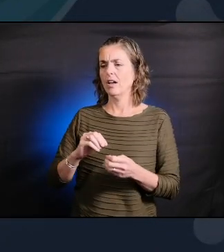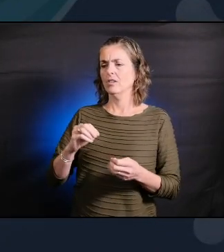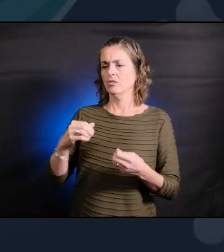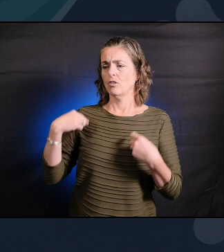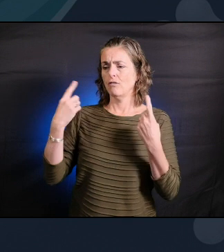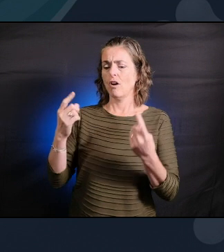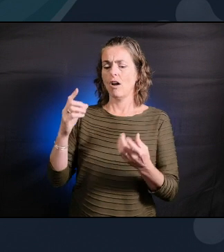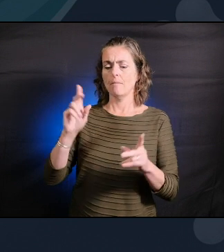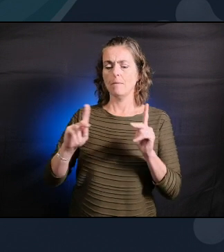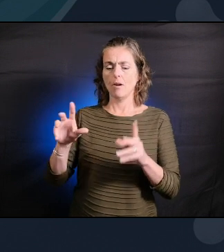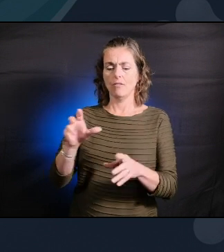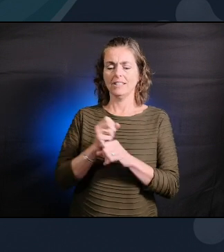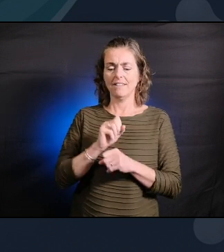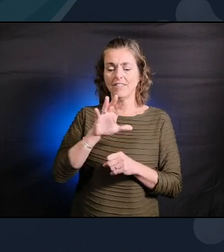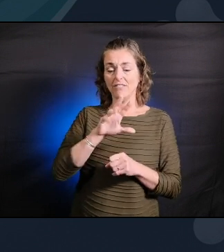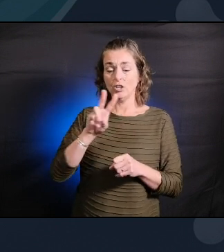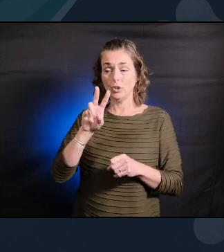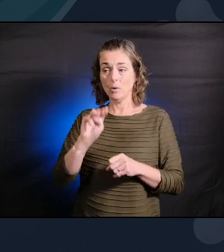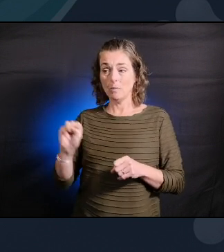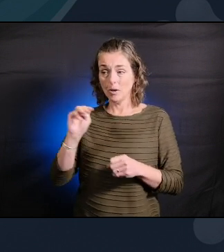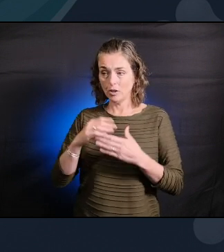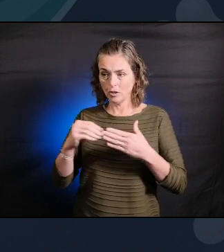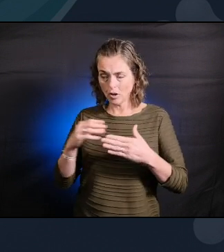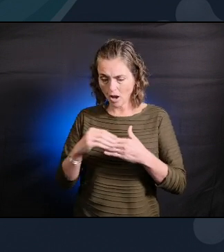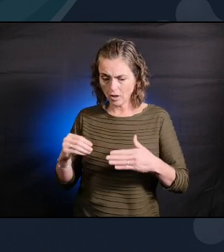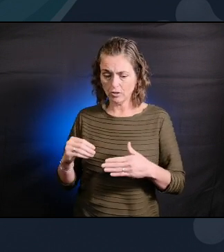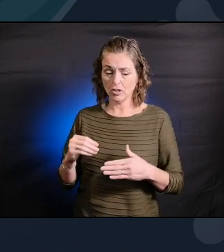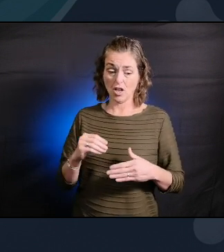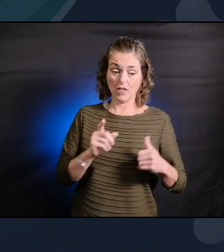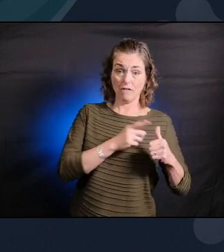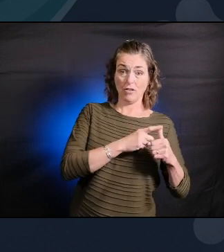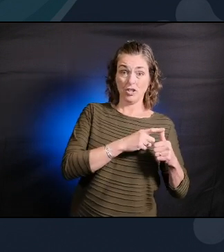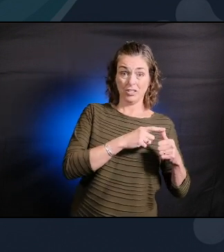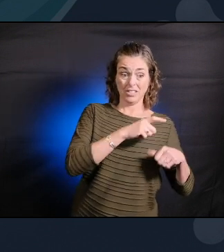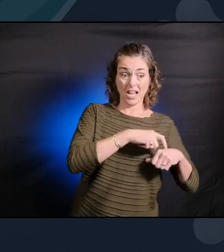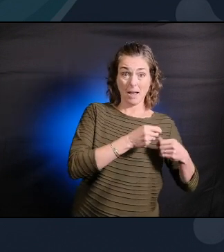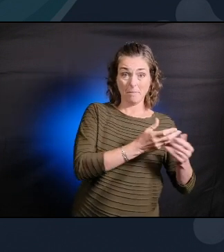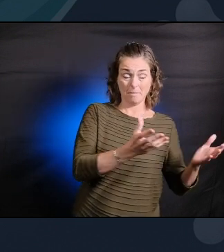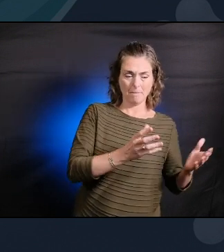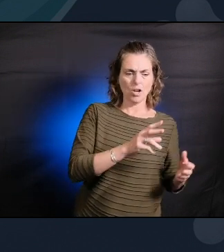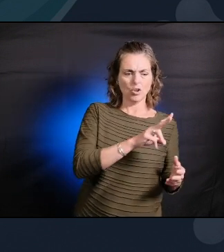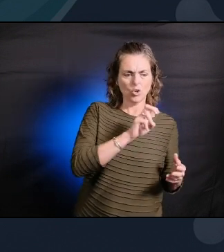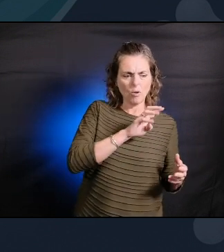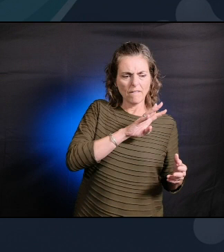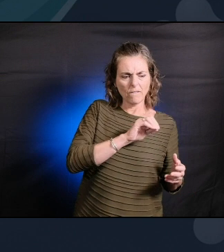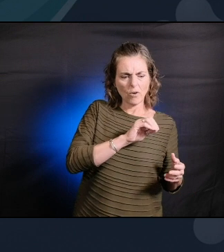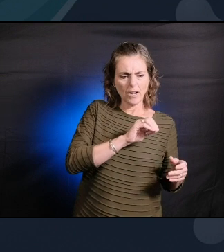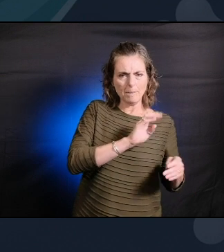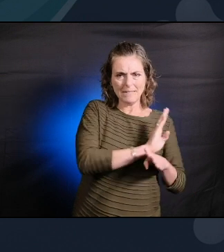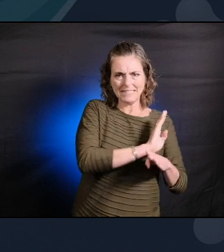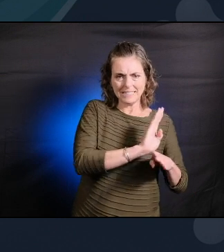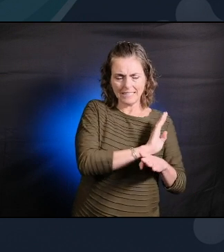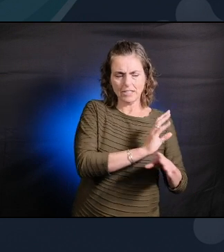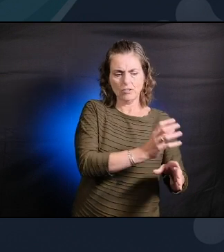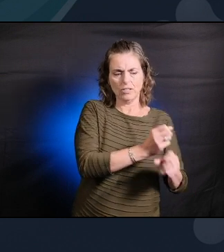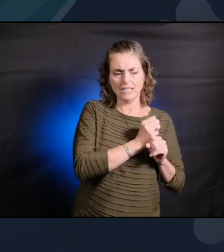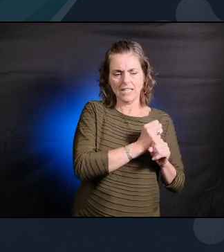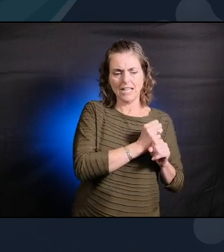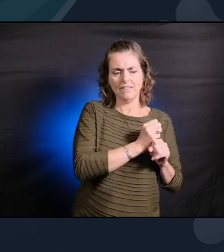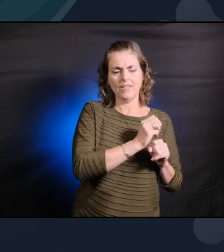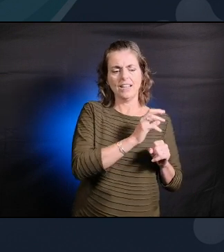in SBA loans. And in round 1, the previous round, 240 Virgin Islands businesses received a